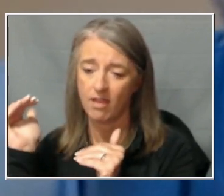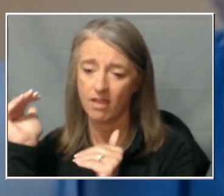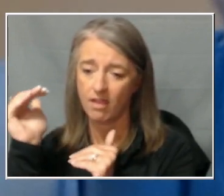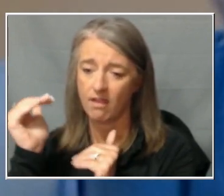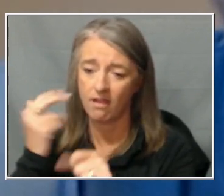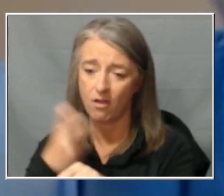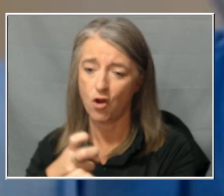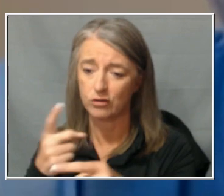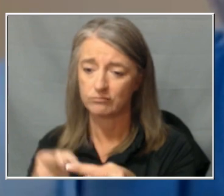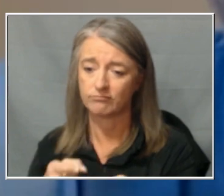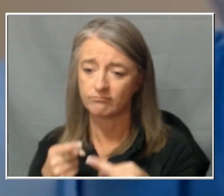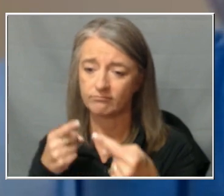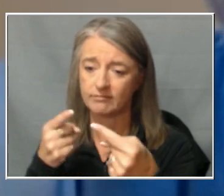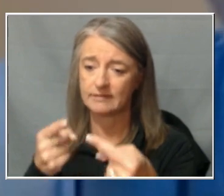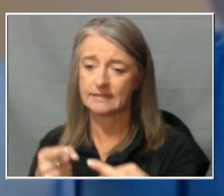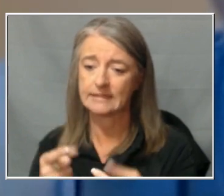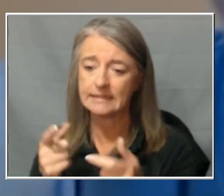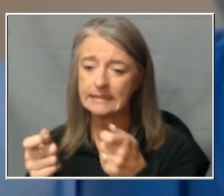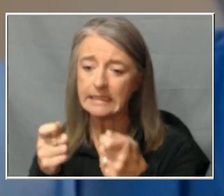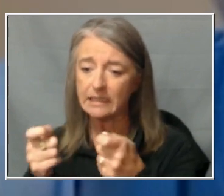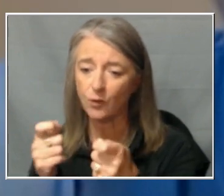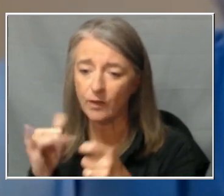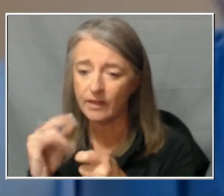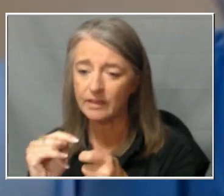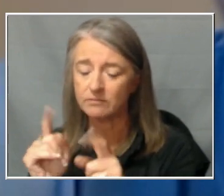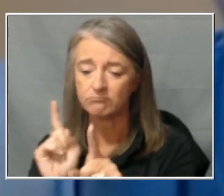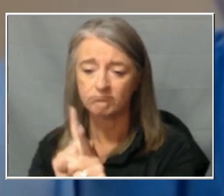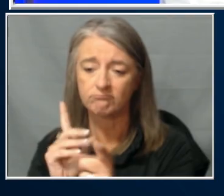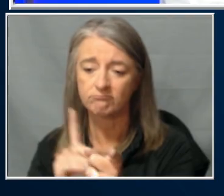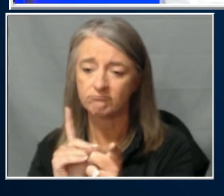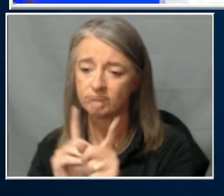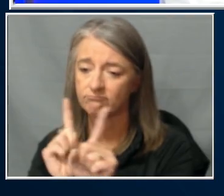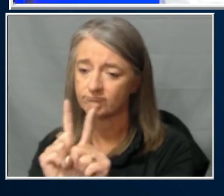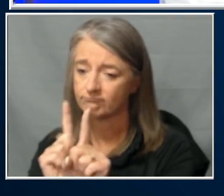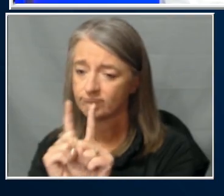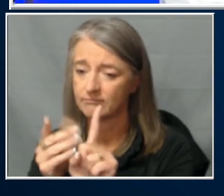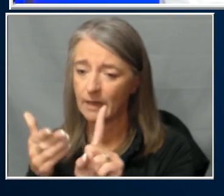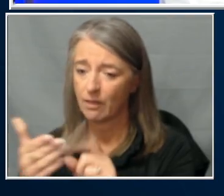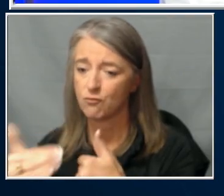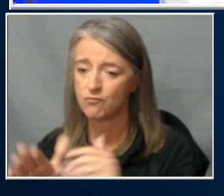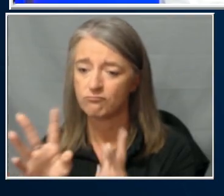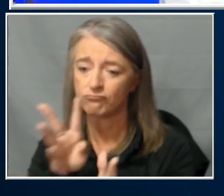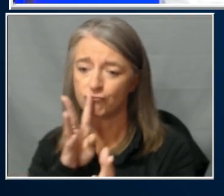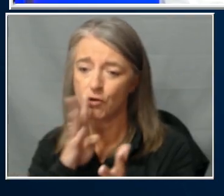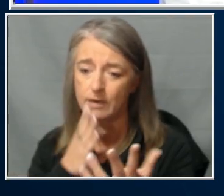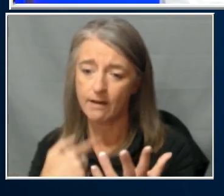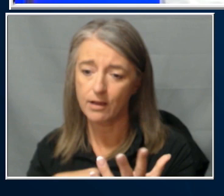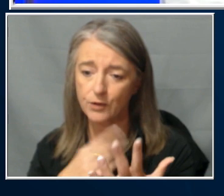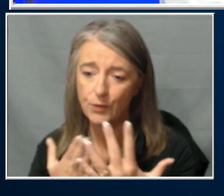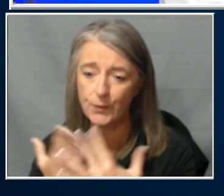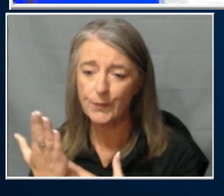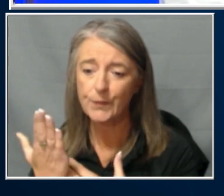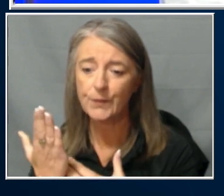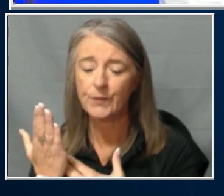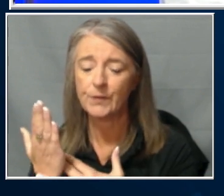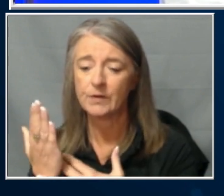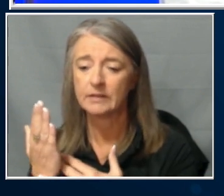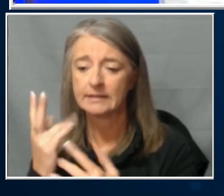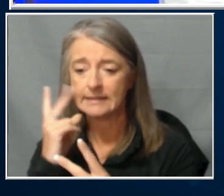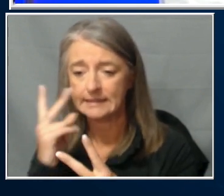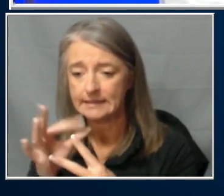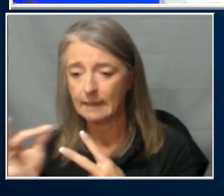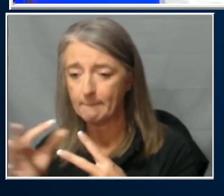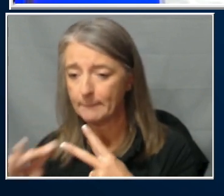hard time kind of dealing with that, he was right there in the room talking us through it, seeing, what